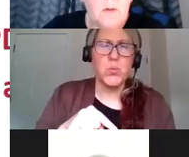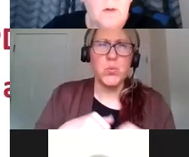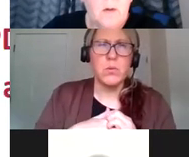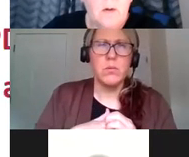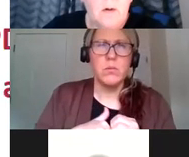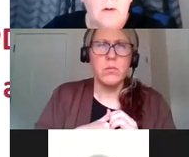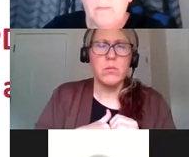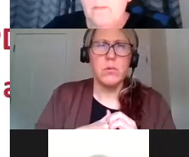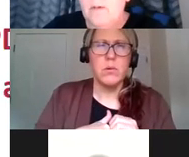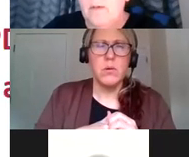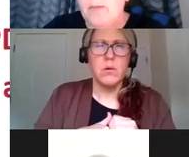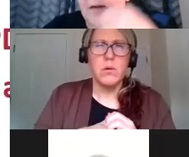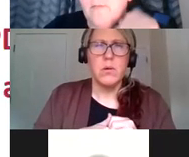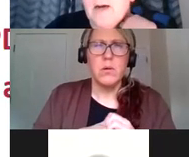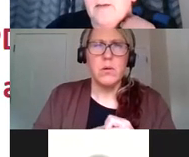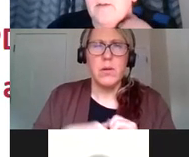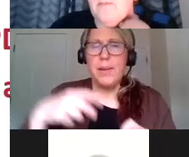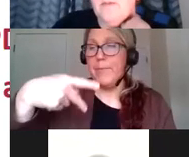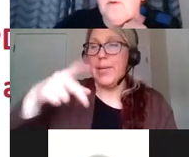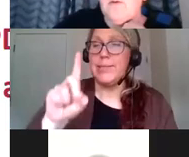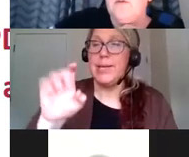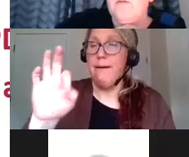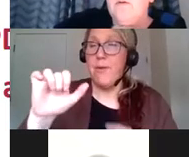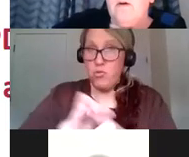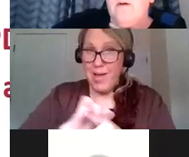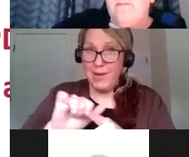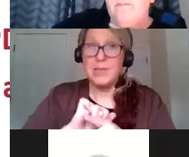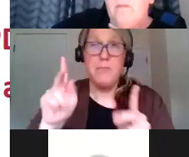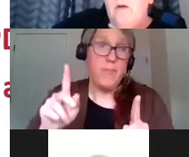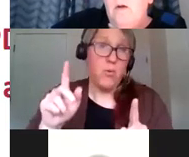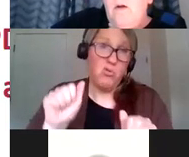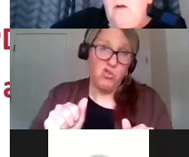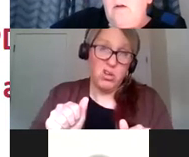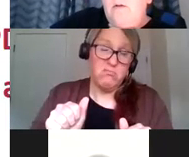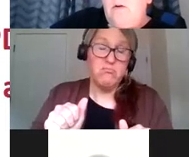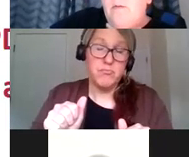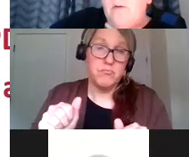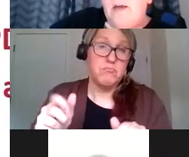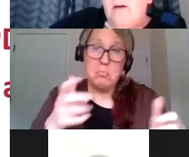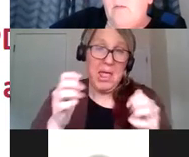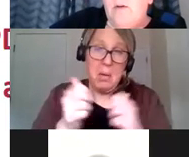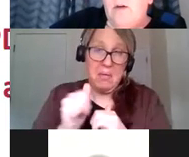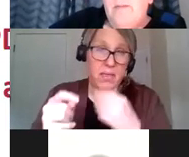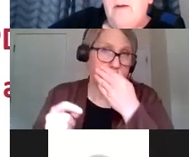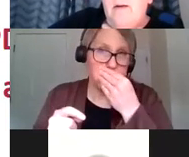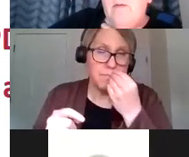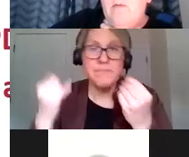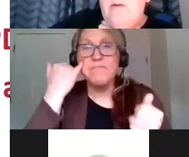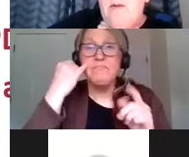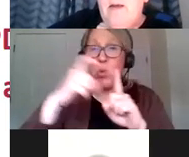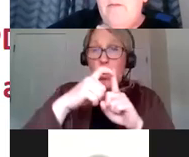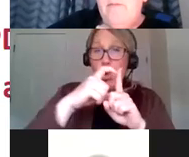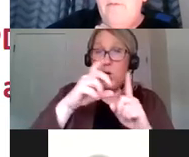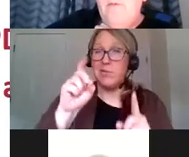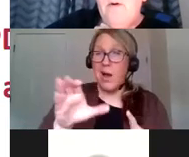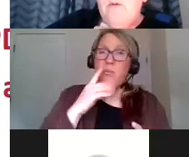let's see, from the PDF practice that people could do. So if you take a Word document, either the one that